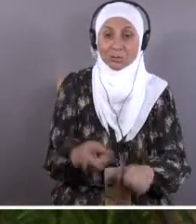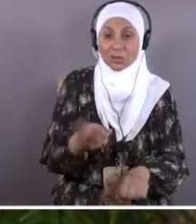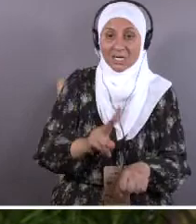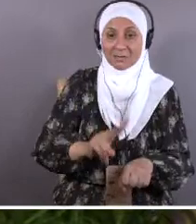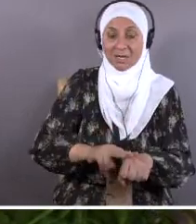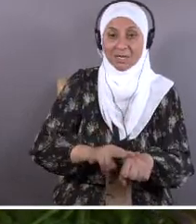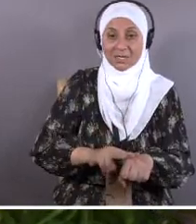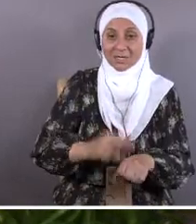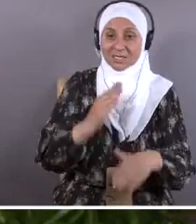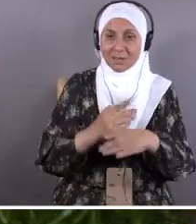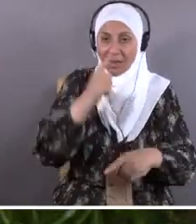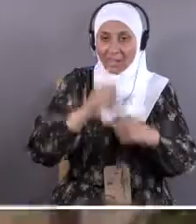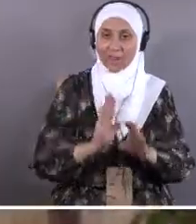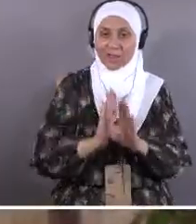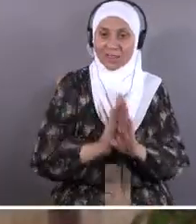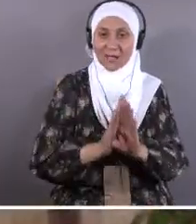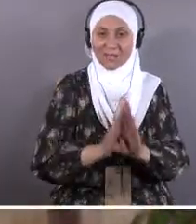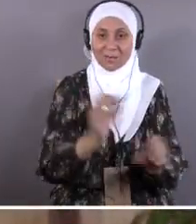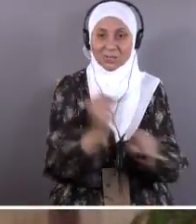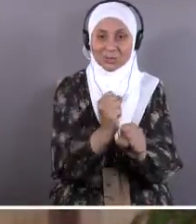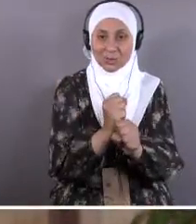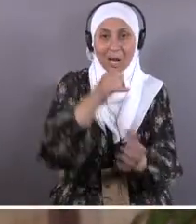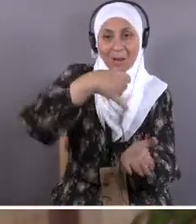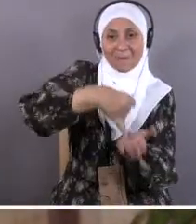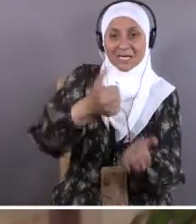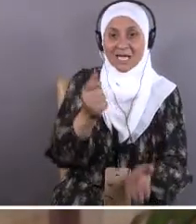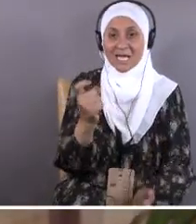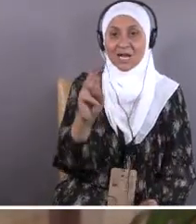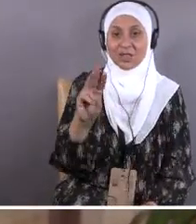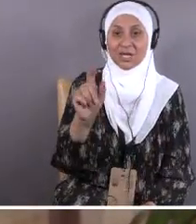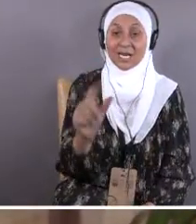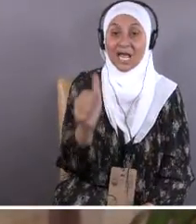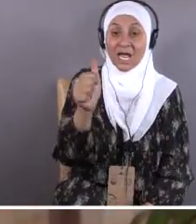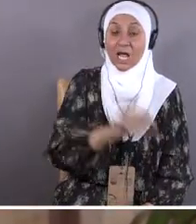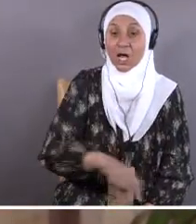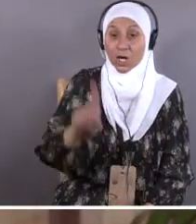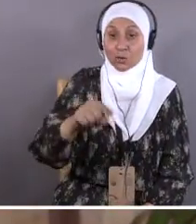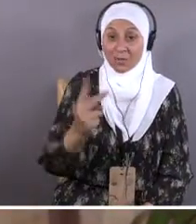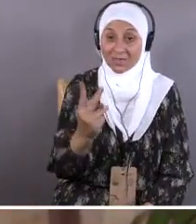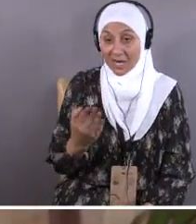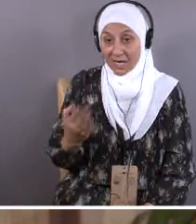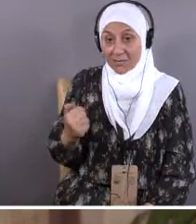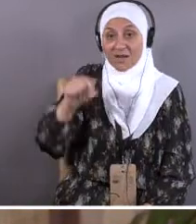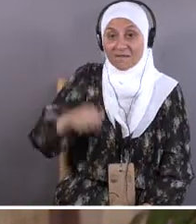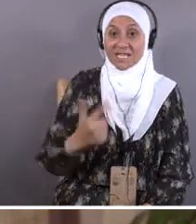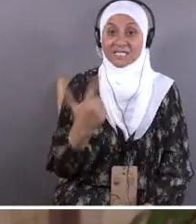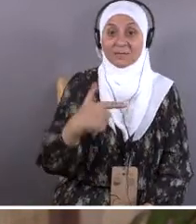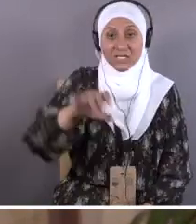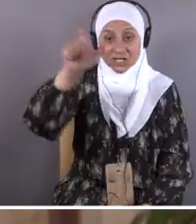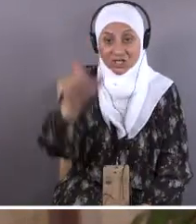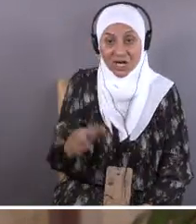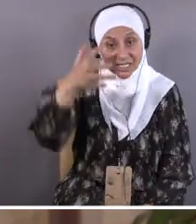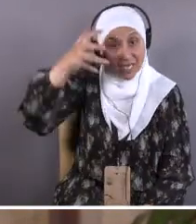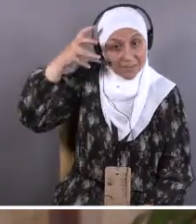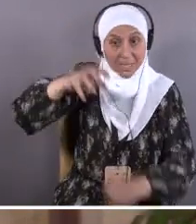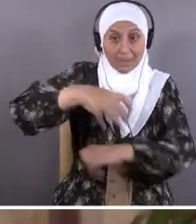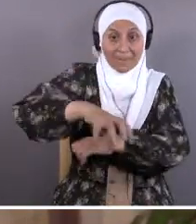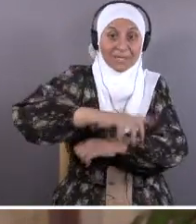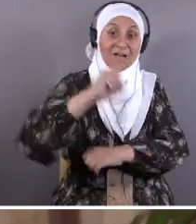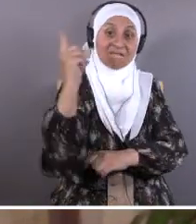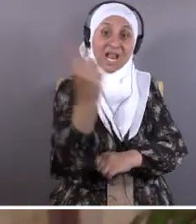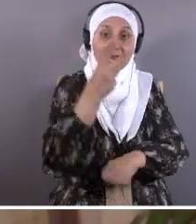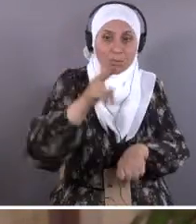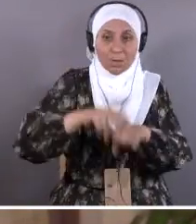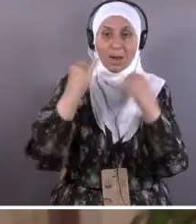work. Over the past 2 days, more than 70 experts from a wide range of countries, organizations,